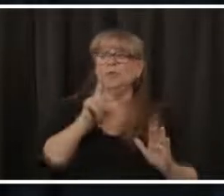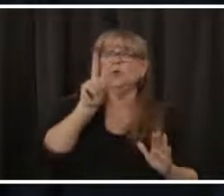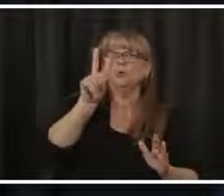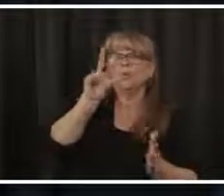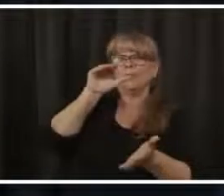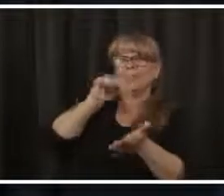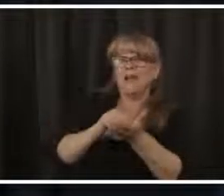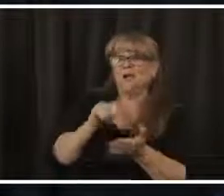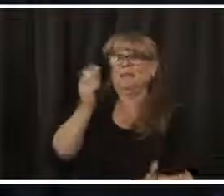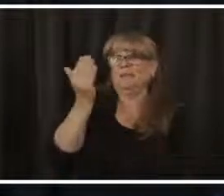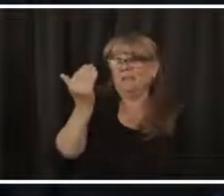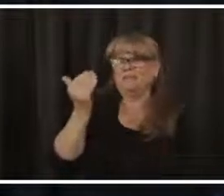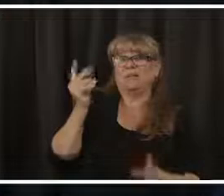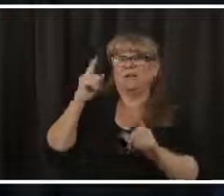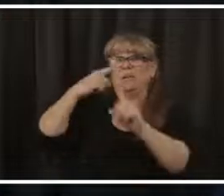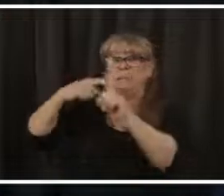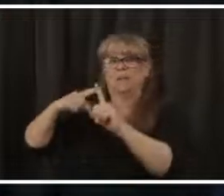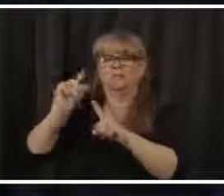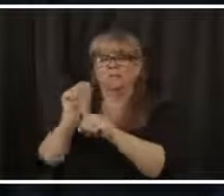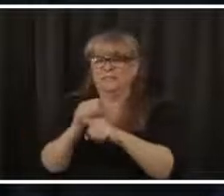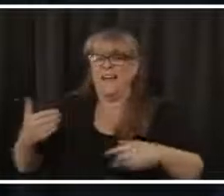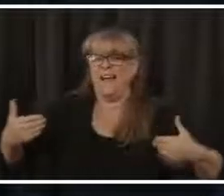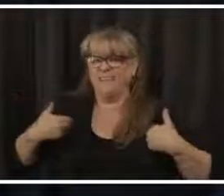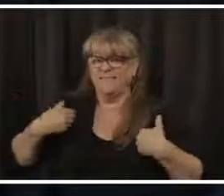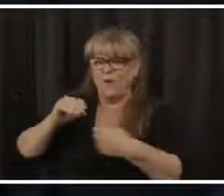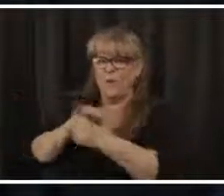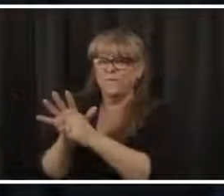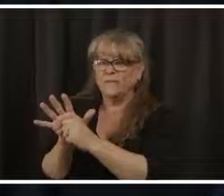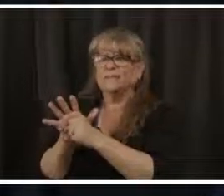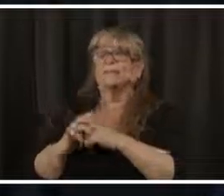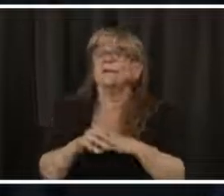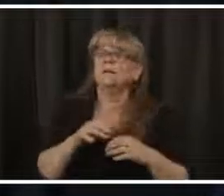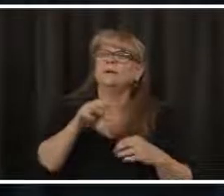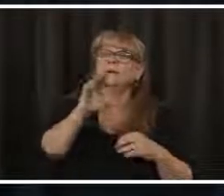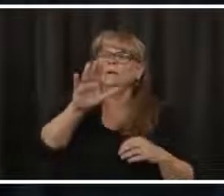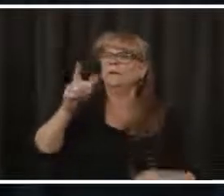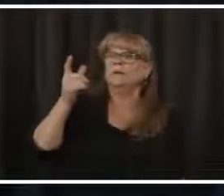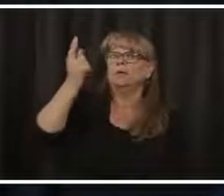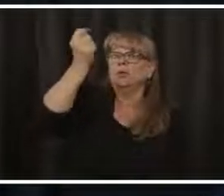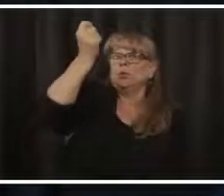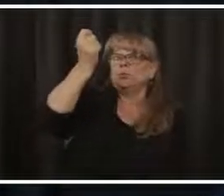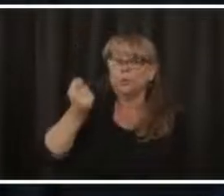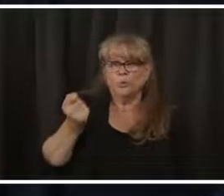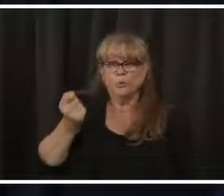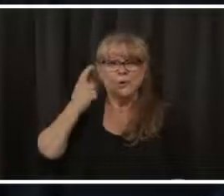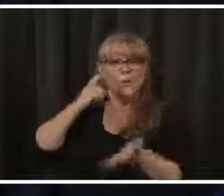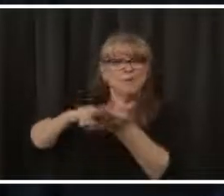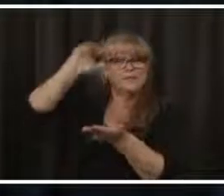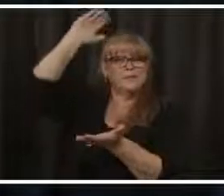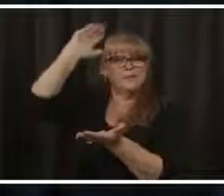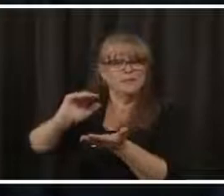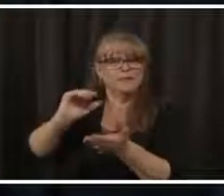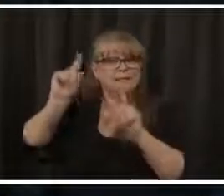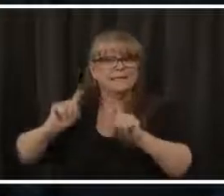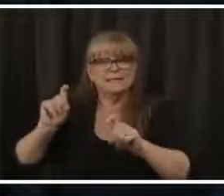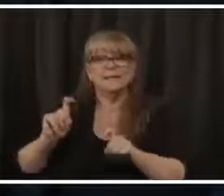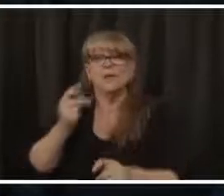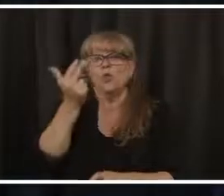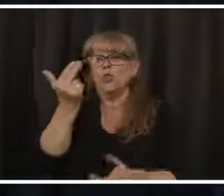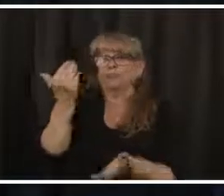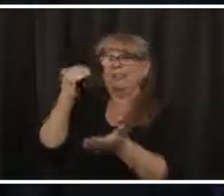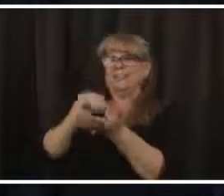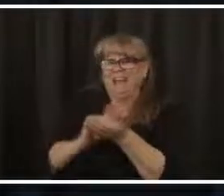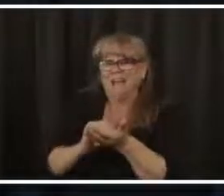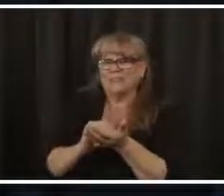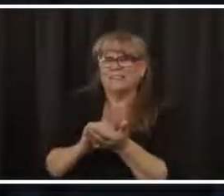is from what we typically have on Tuesdays, which is a relatively low number of people getting tested, 13,013. So that is